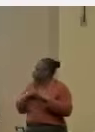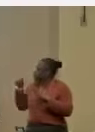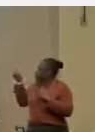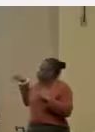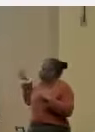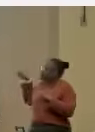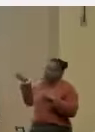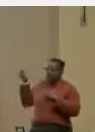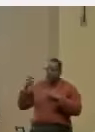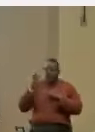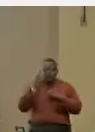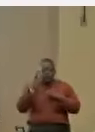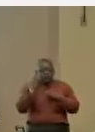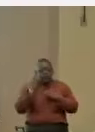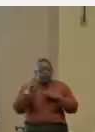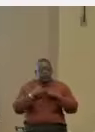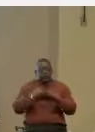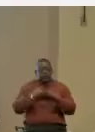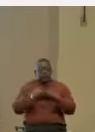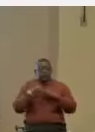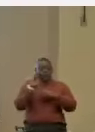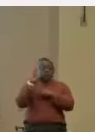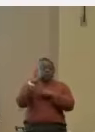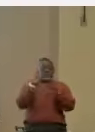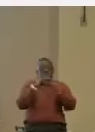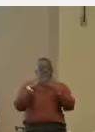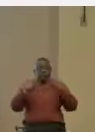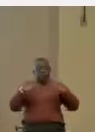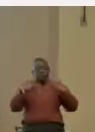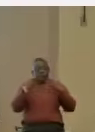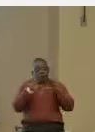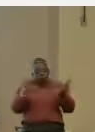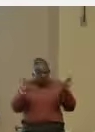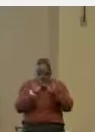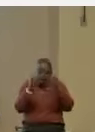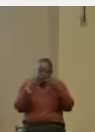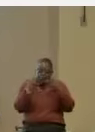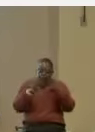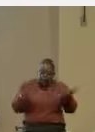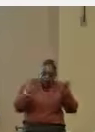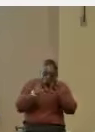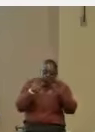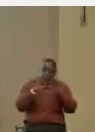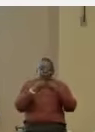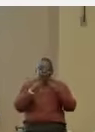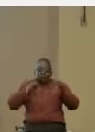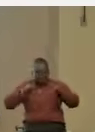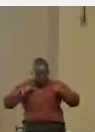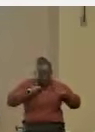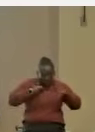can see here, I hope I can impress on you, the B cells play a key role in lupus and the